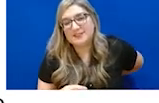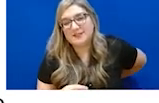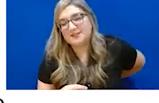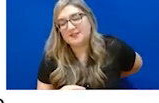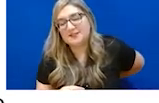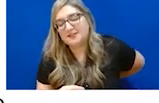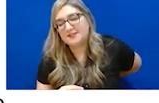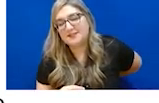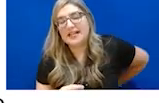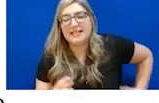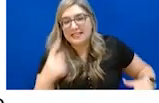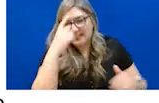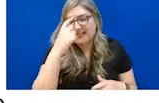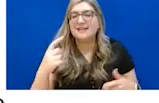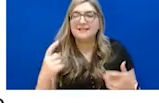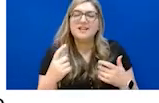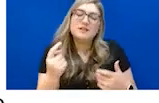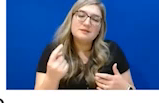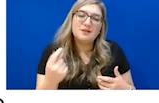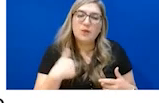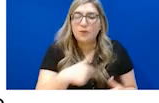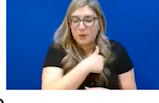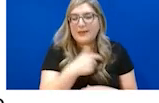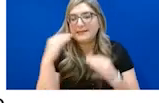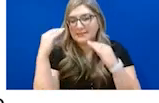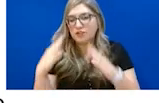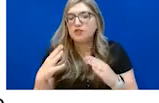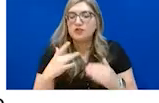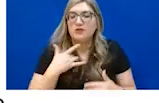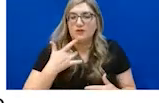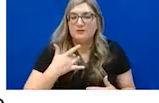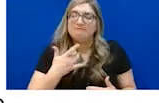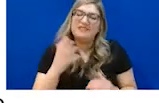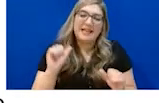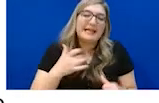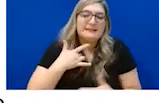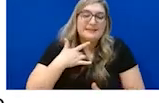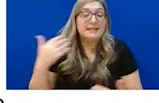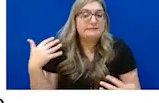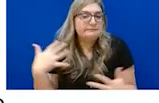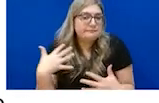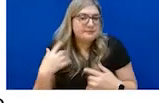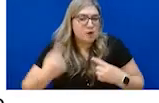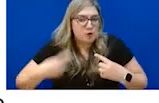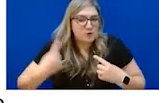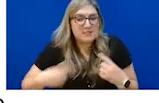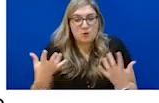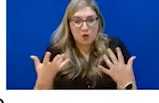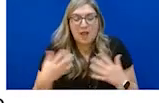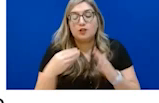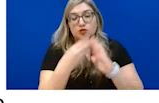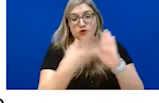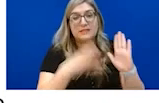students are going to take all online classes and they're not going to come to campus anymore. If you look at the research,